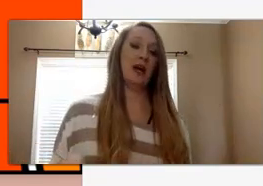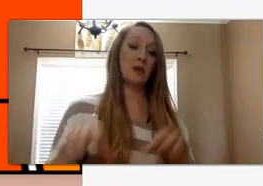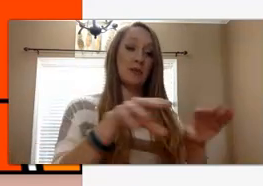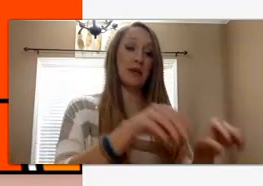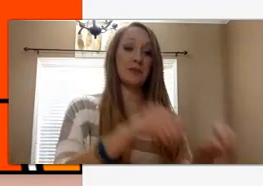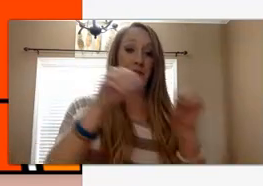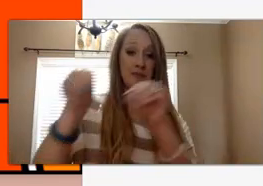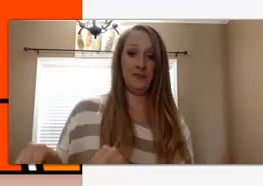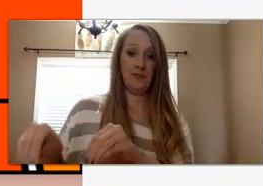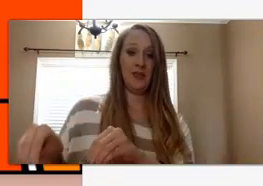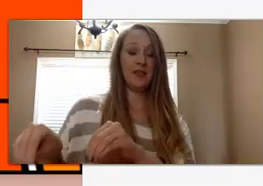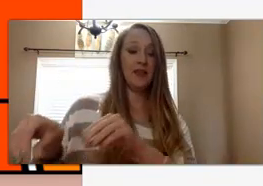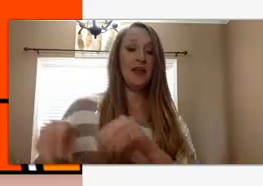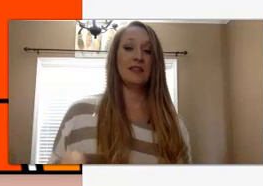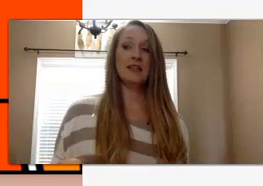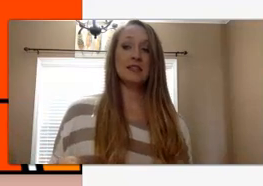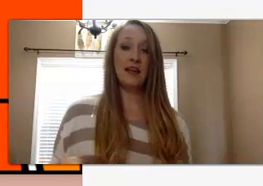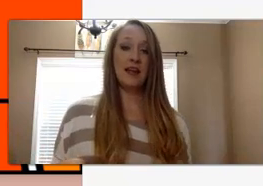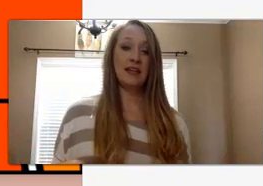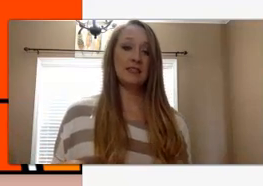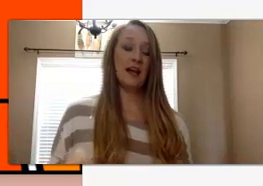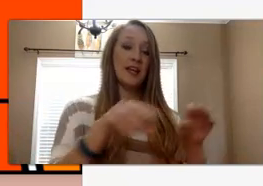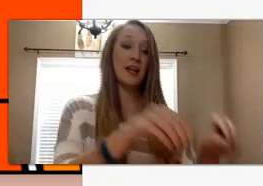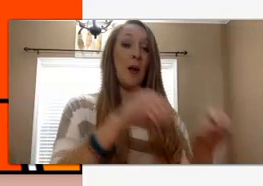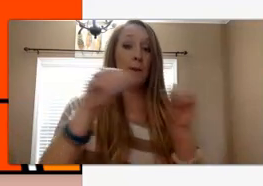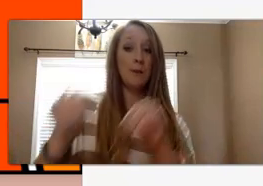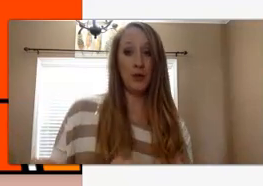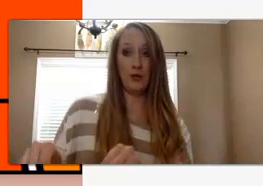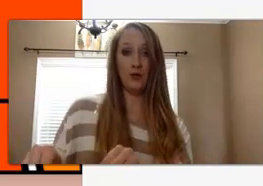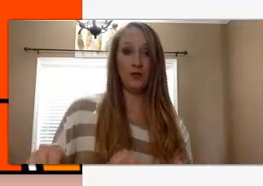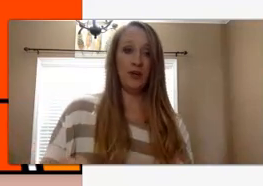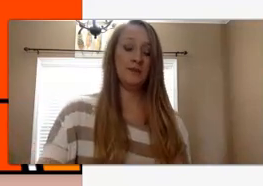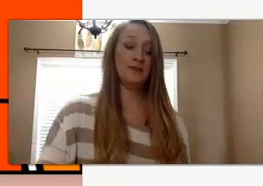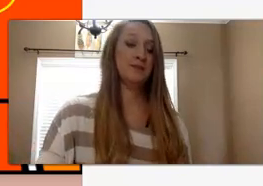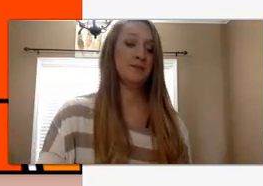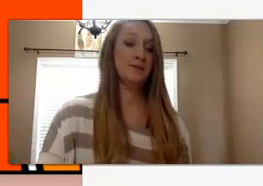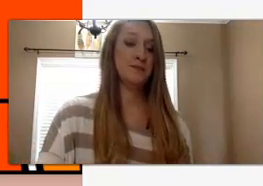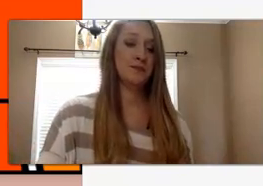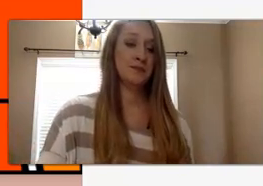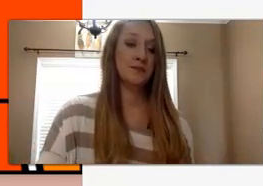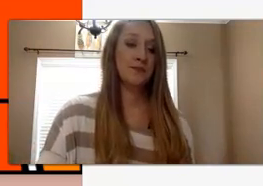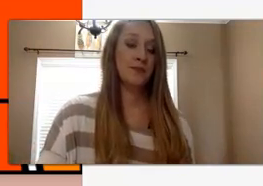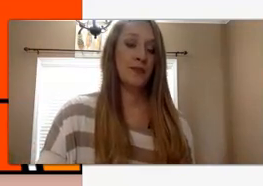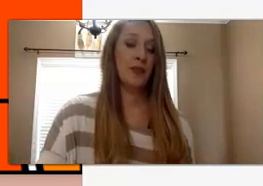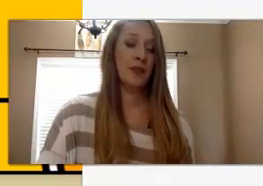so do that with me. And let's say it and sign it. Move.